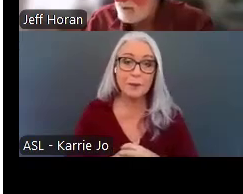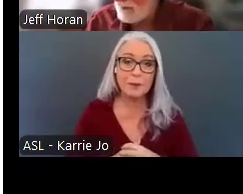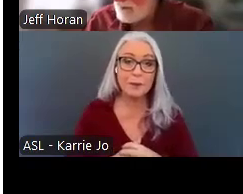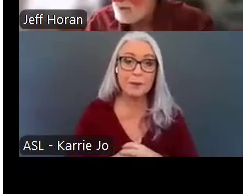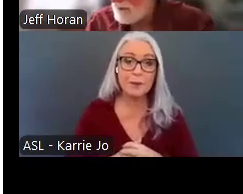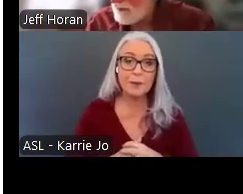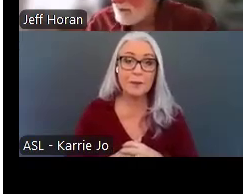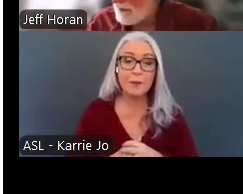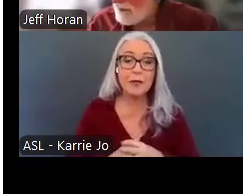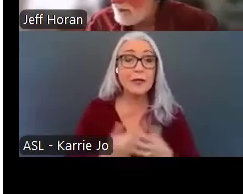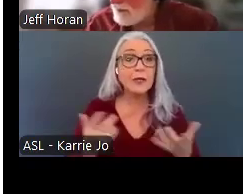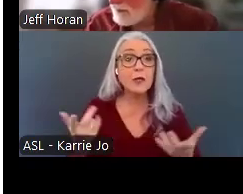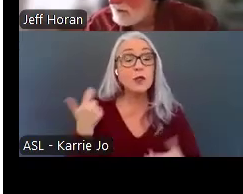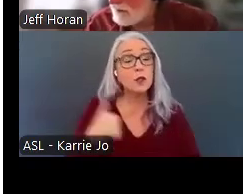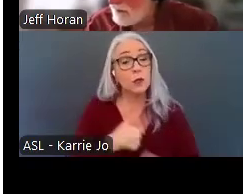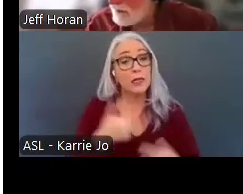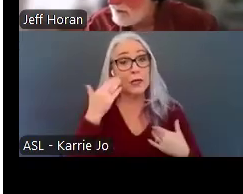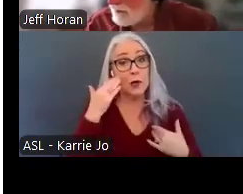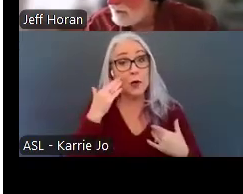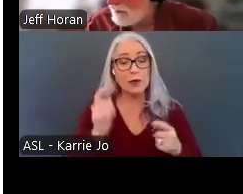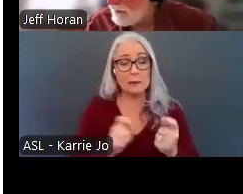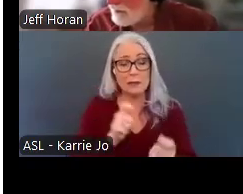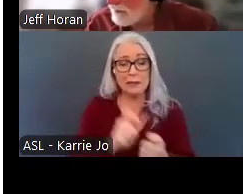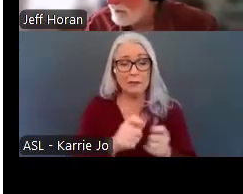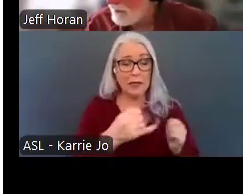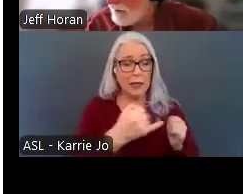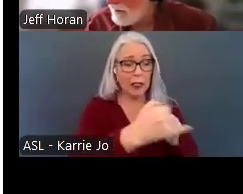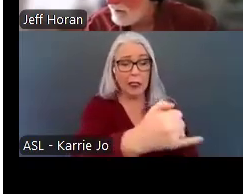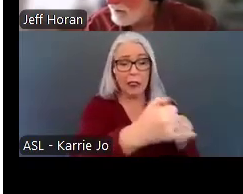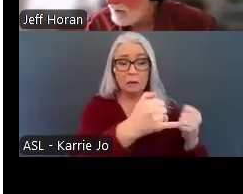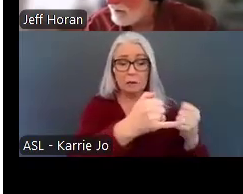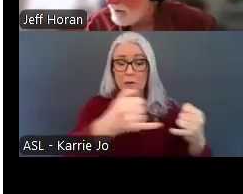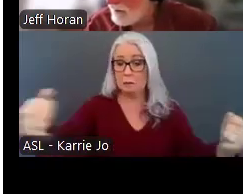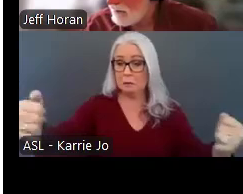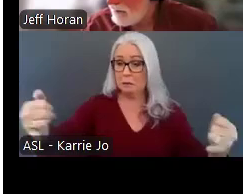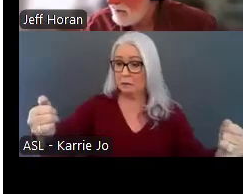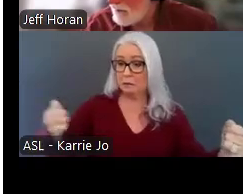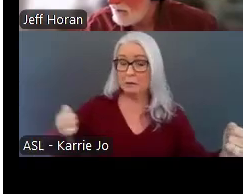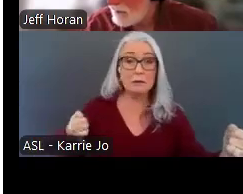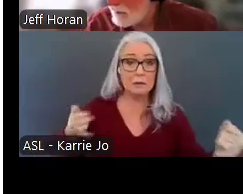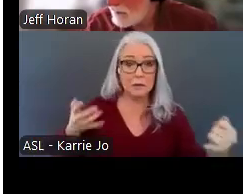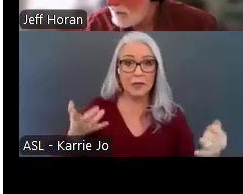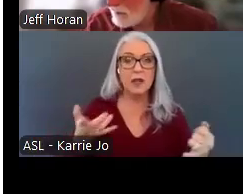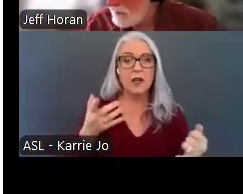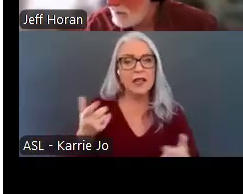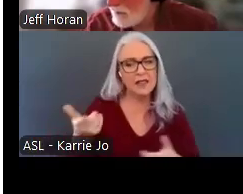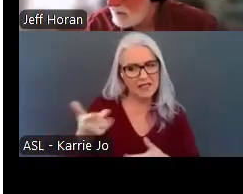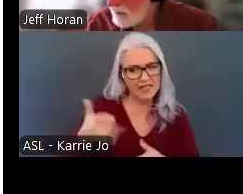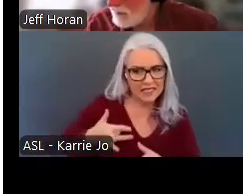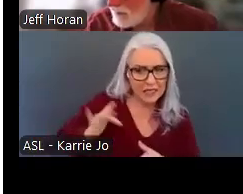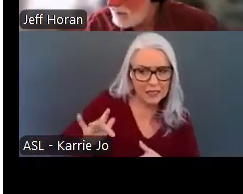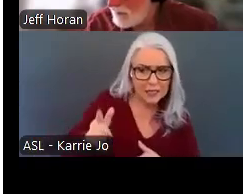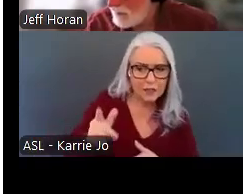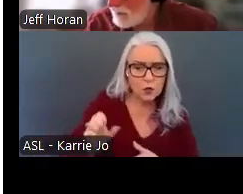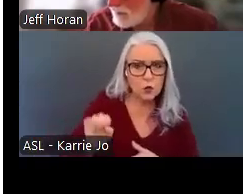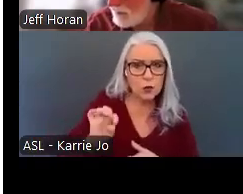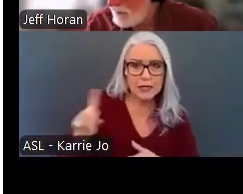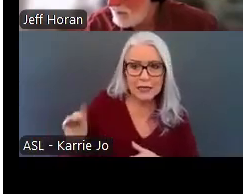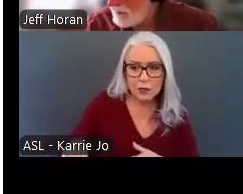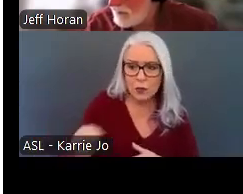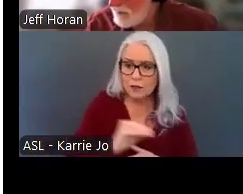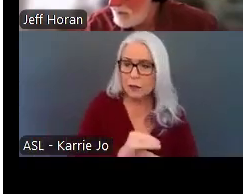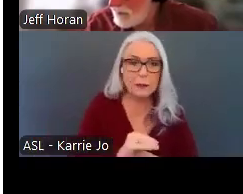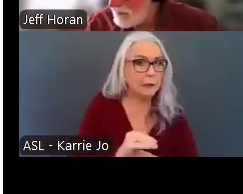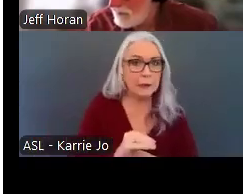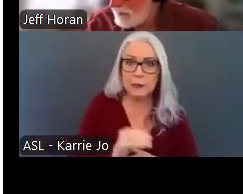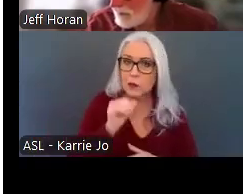is to put guardrails up for you. And so for each species, we describe whether it is sensitive to seed transfer, meaning you don't want to move it more